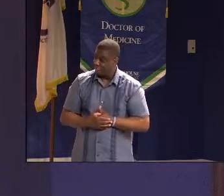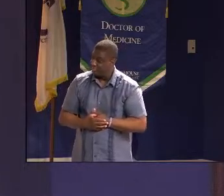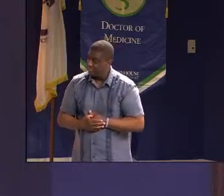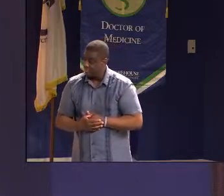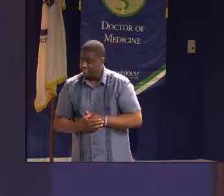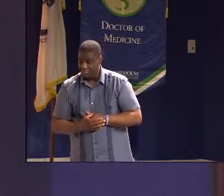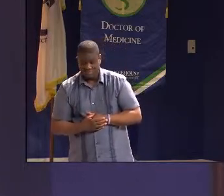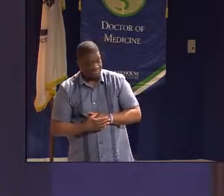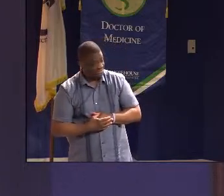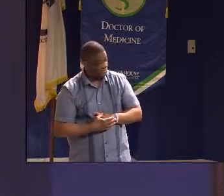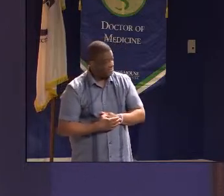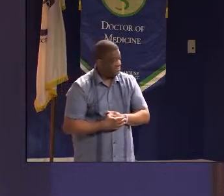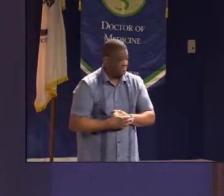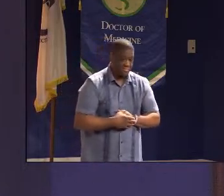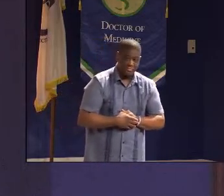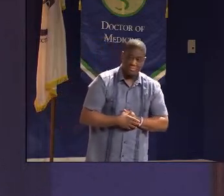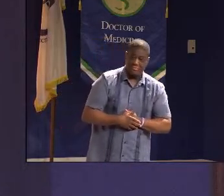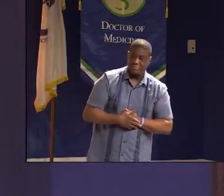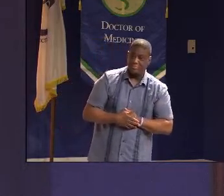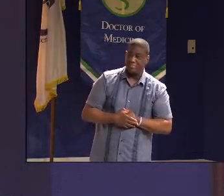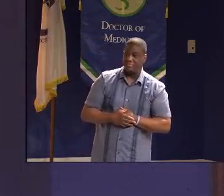All right.